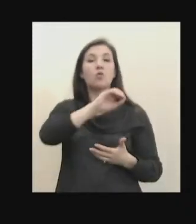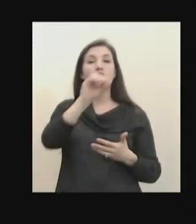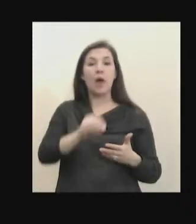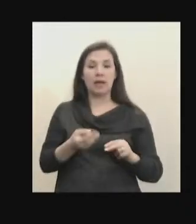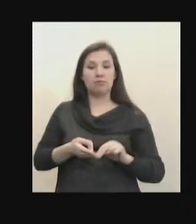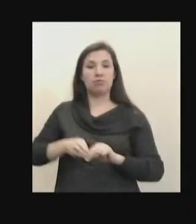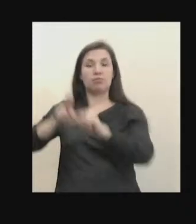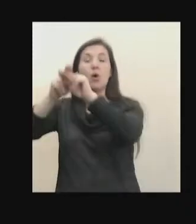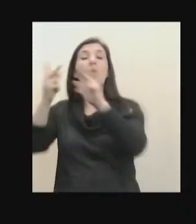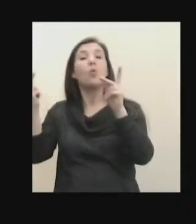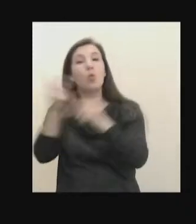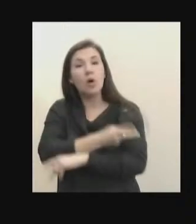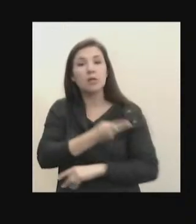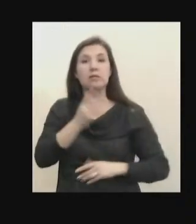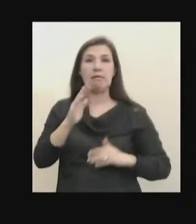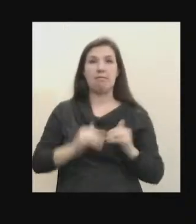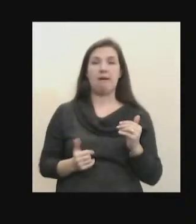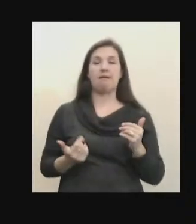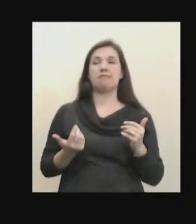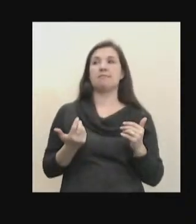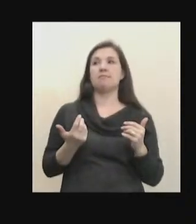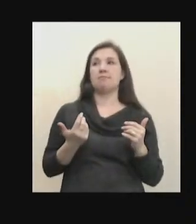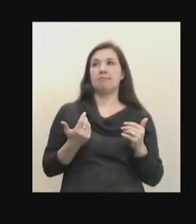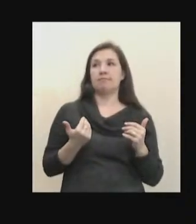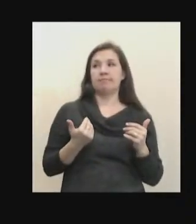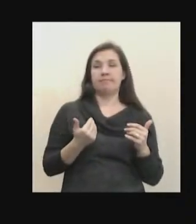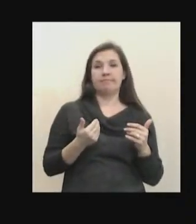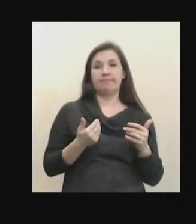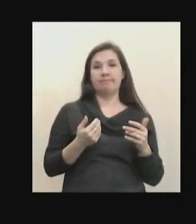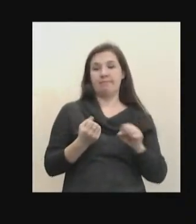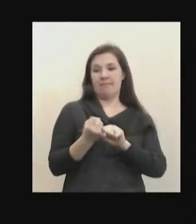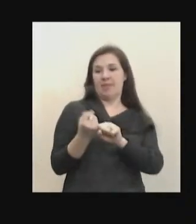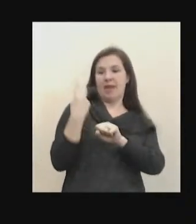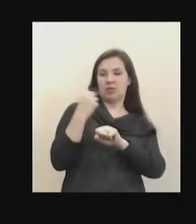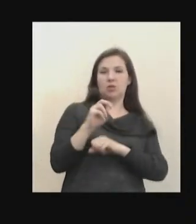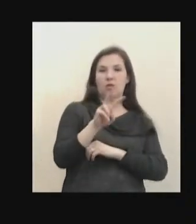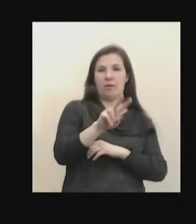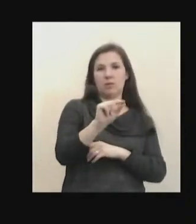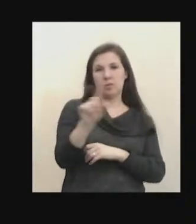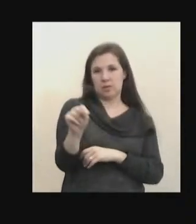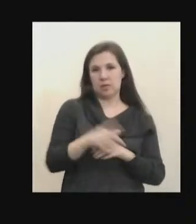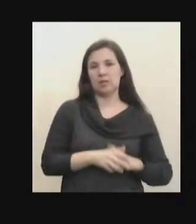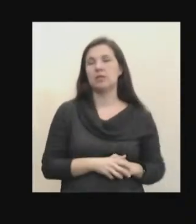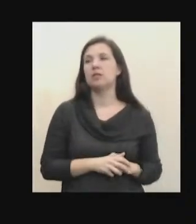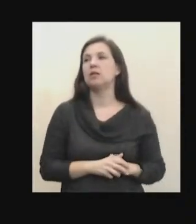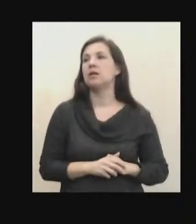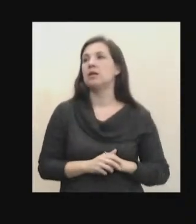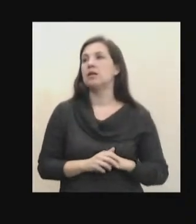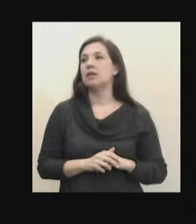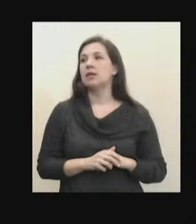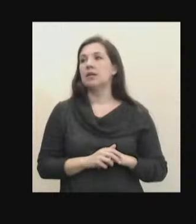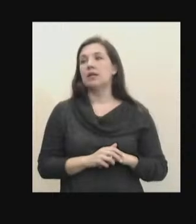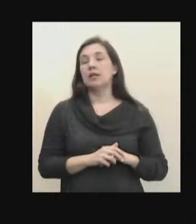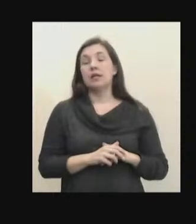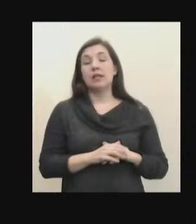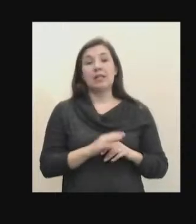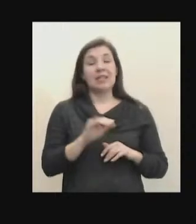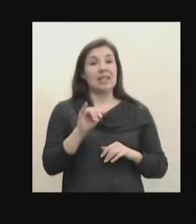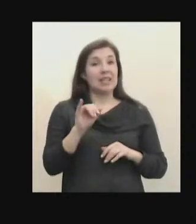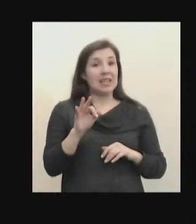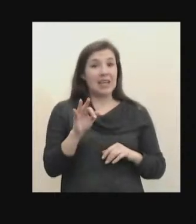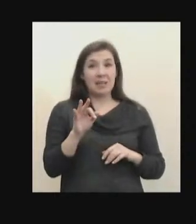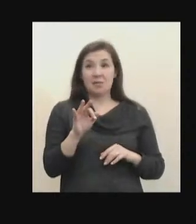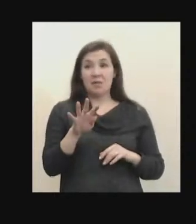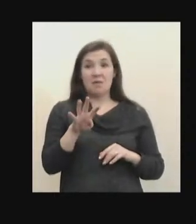was back in mid to late November 2020, and we know if we get to 400 people